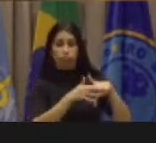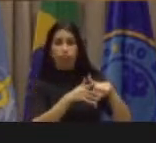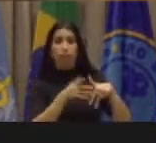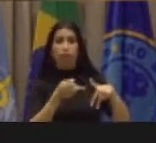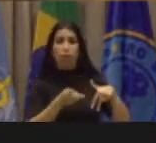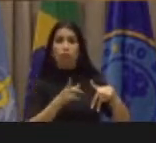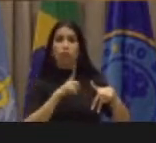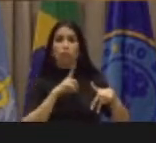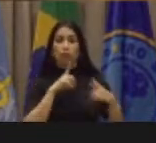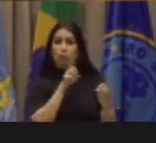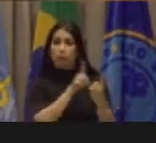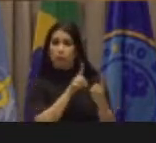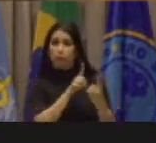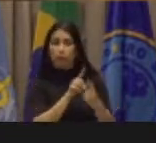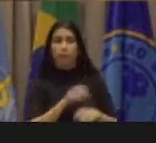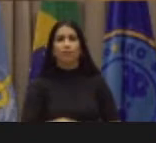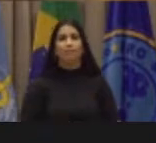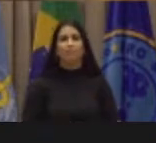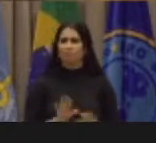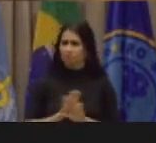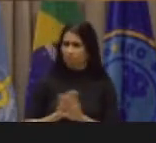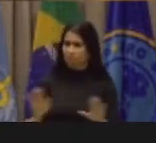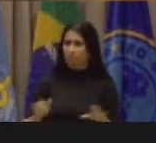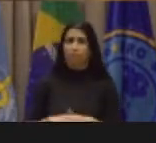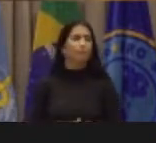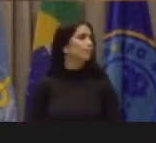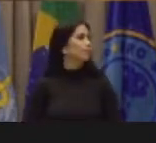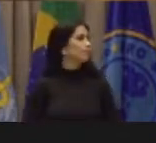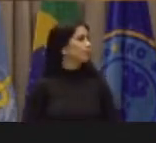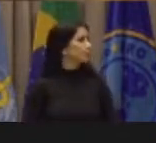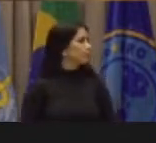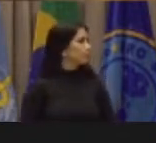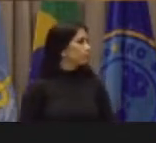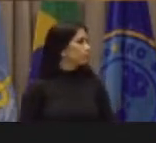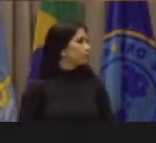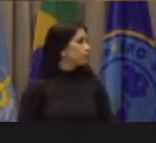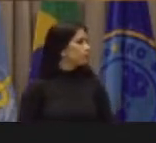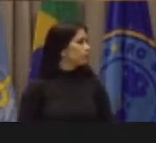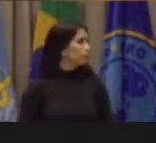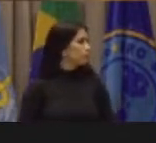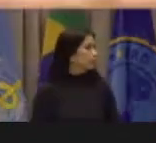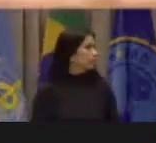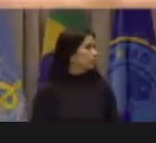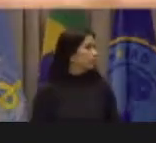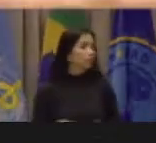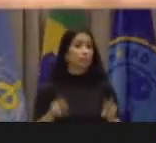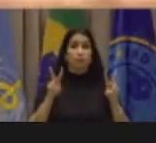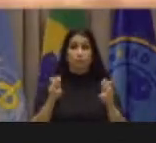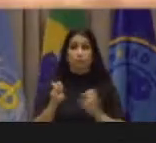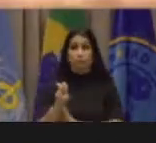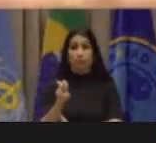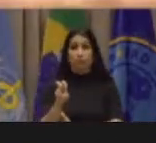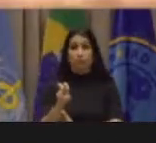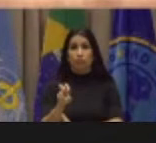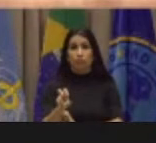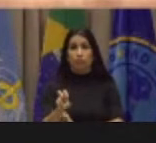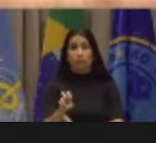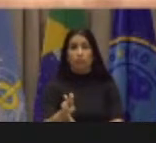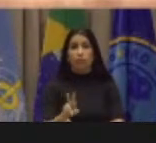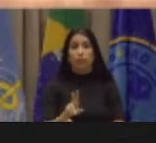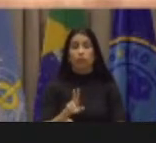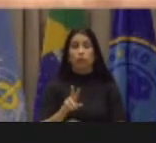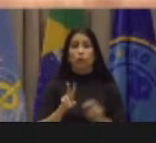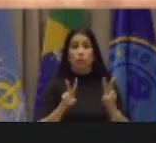follow up with these patients today. I think that's all right. In the pediatrics, we did not